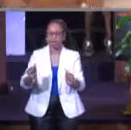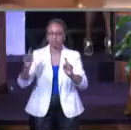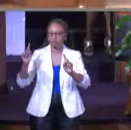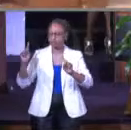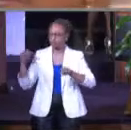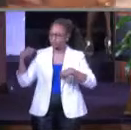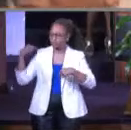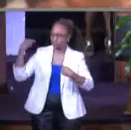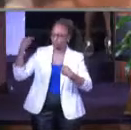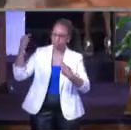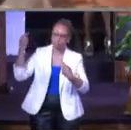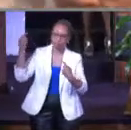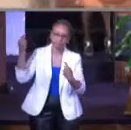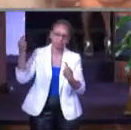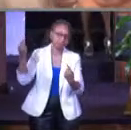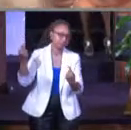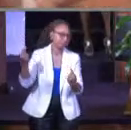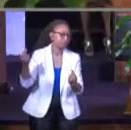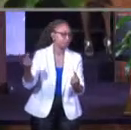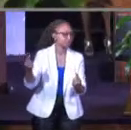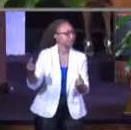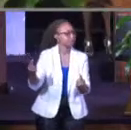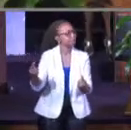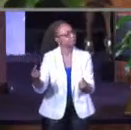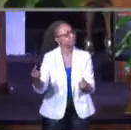tried, cause you've been